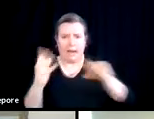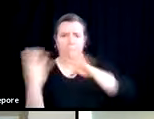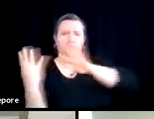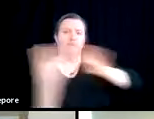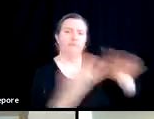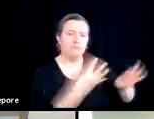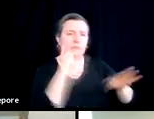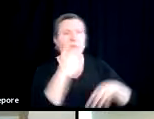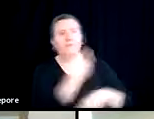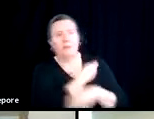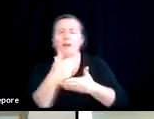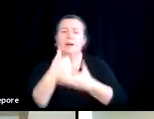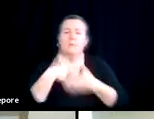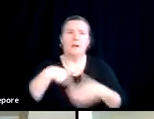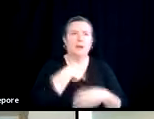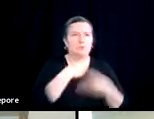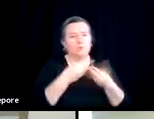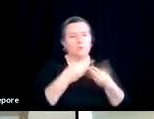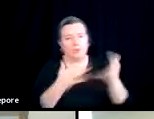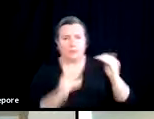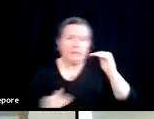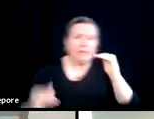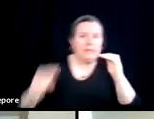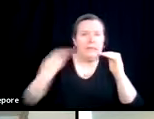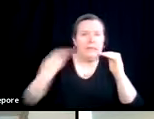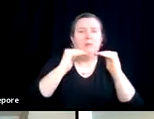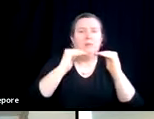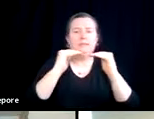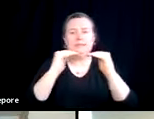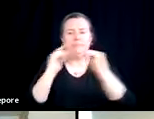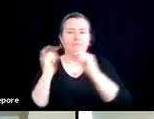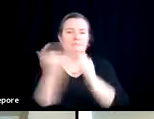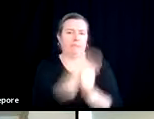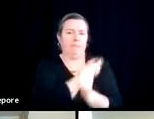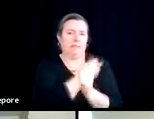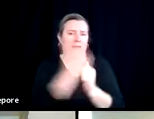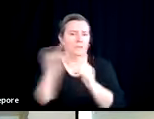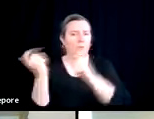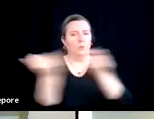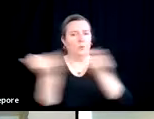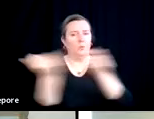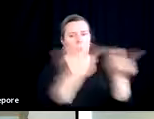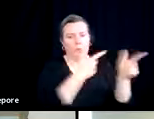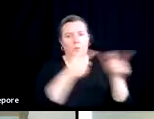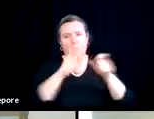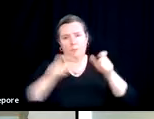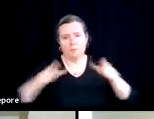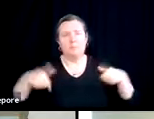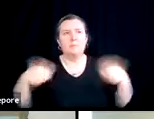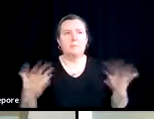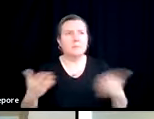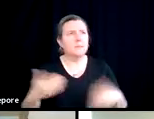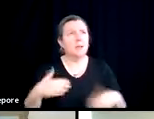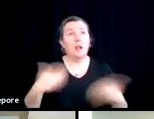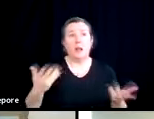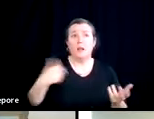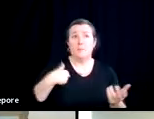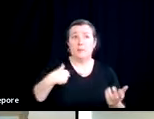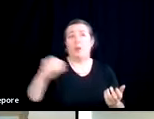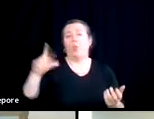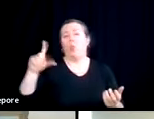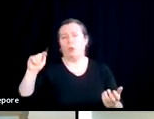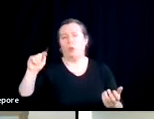the distribution. Judy, you and I had with the Lieutenant Governor last night. I mentioned earlier, we had a very